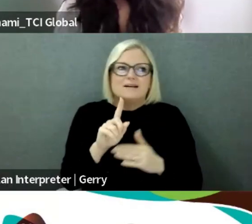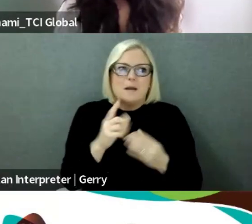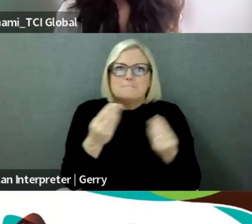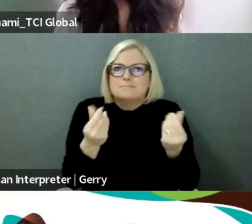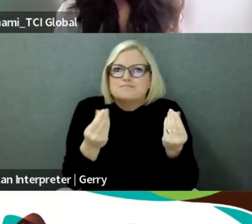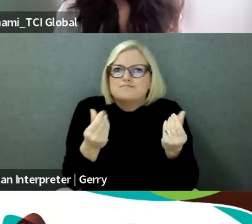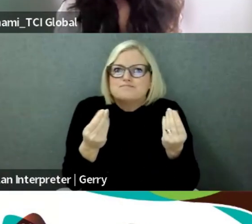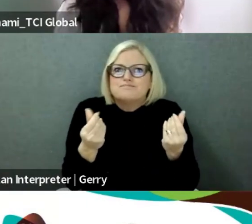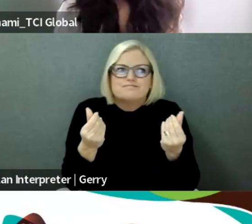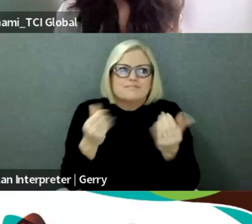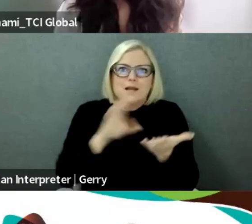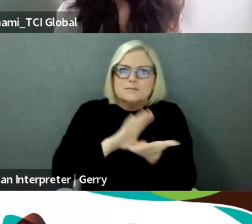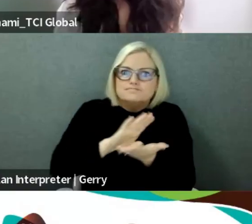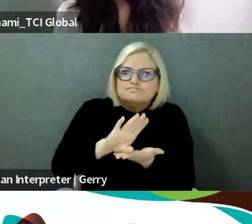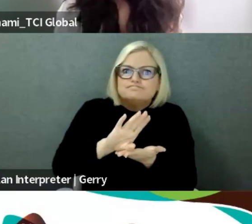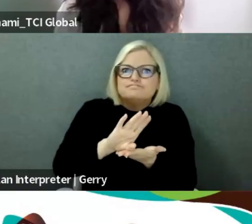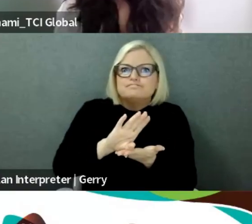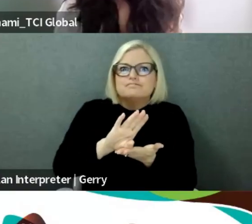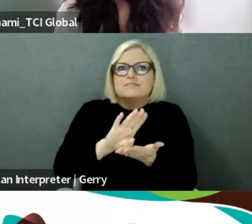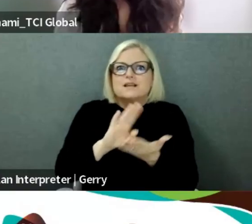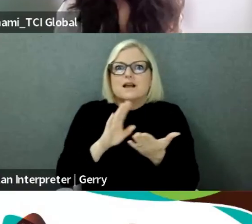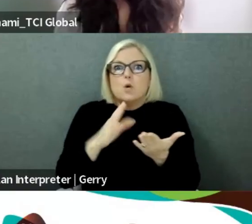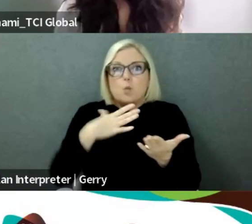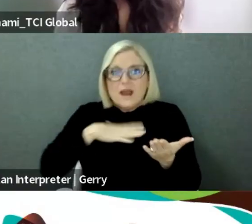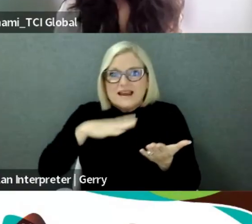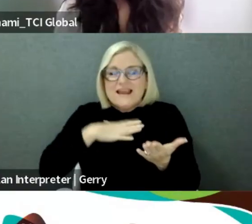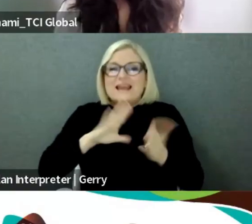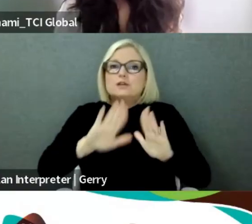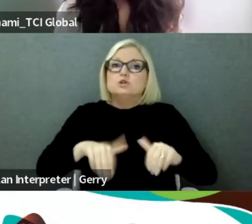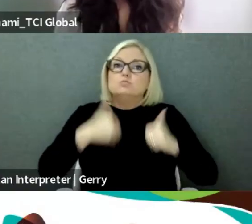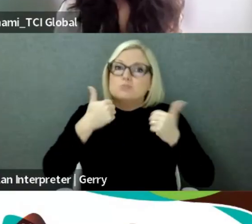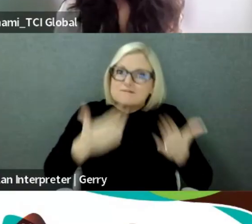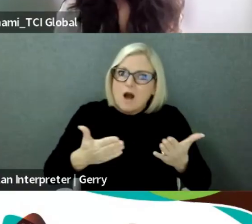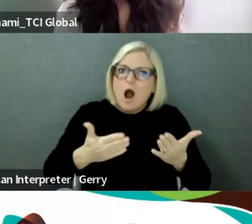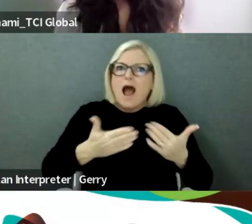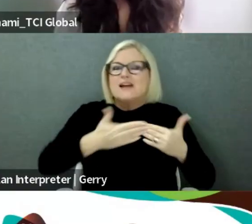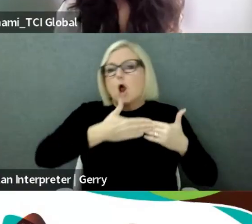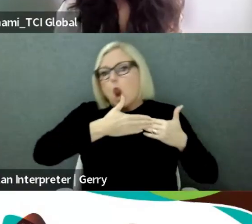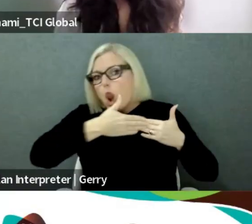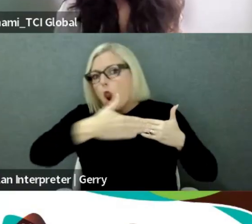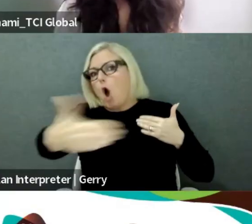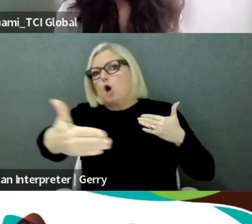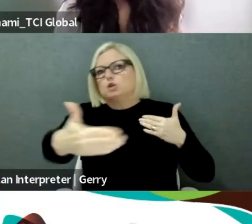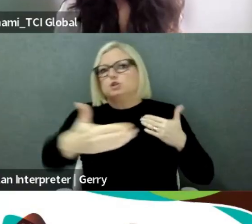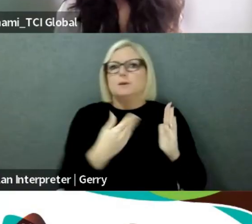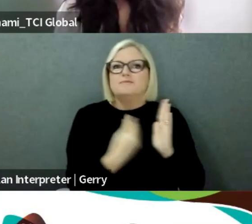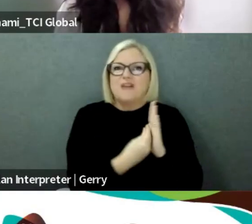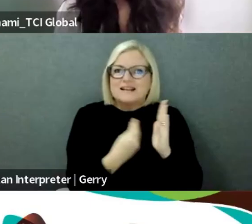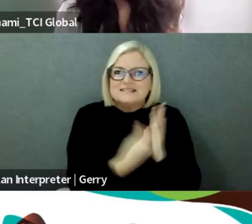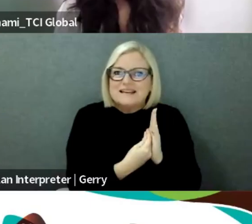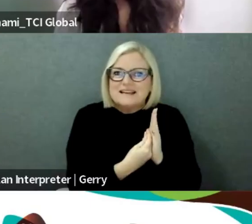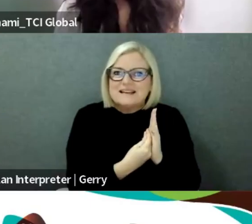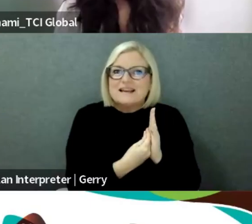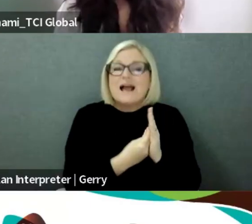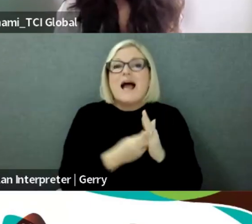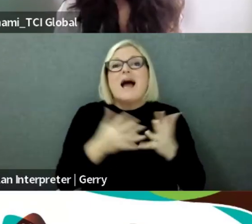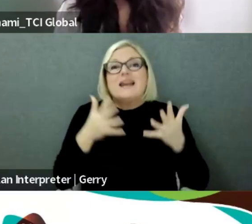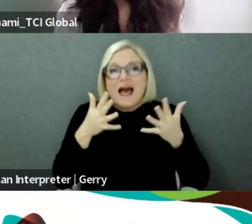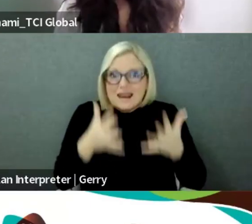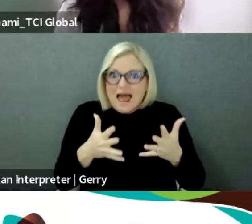this means providing core, flexible, multi-year funding, allowing for resourcing of informal